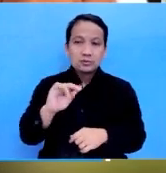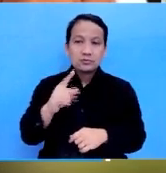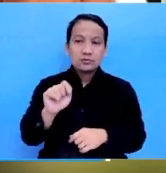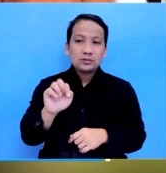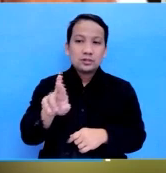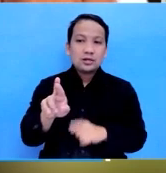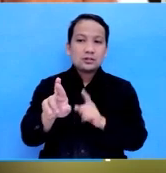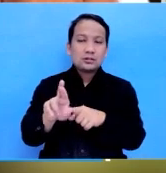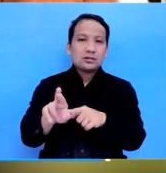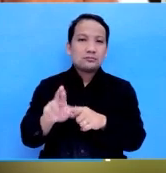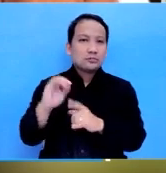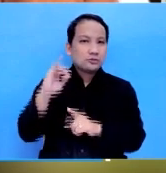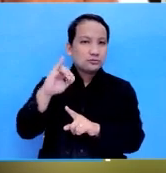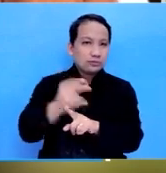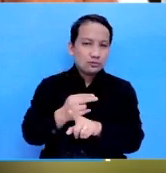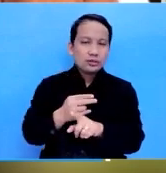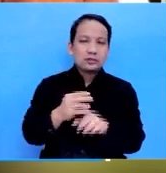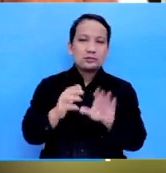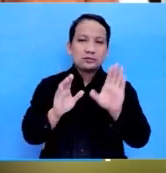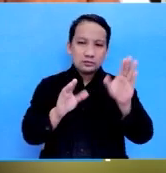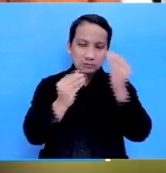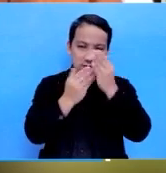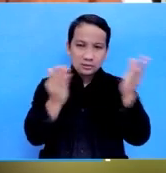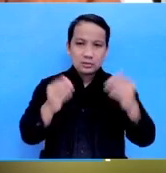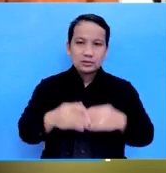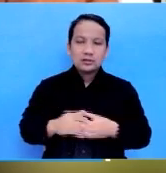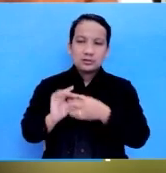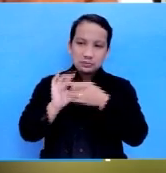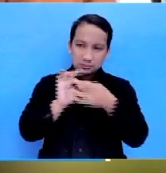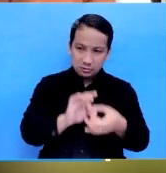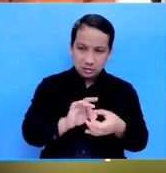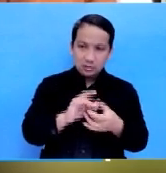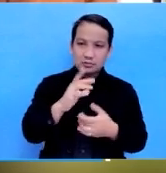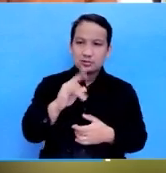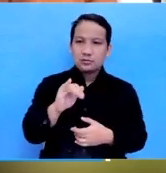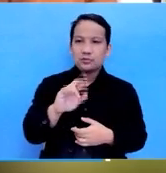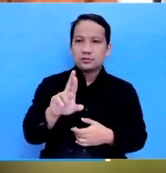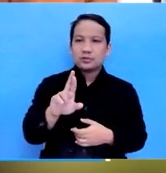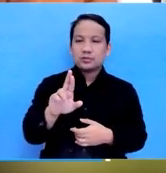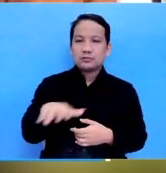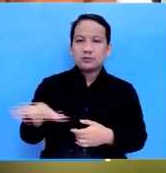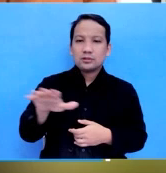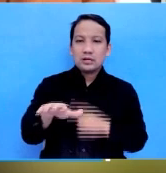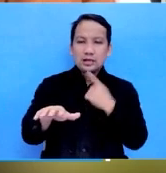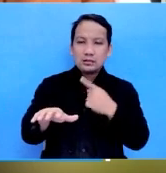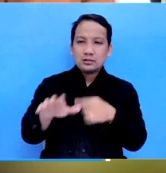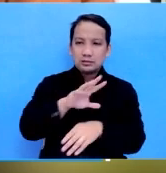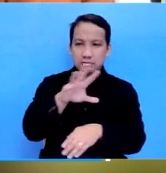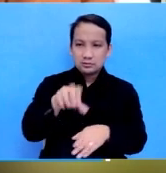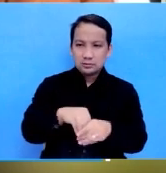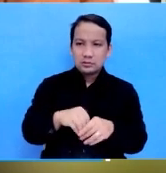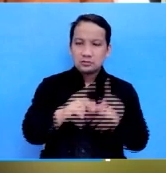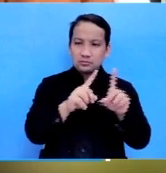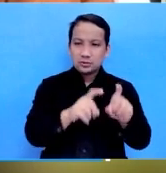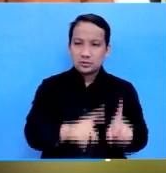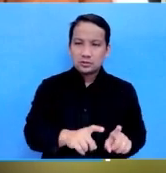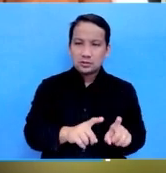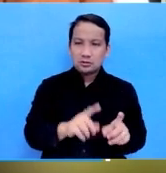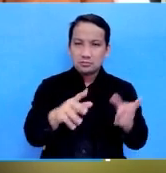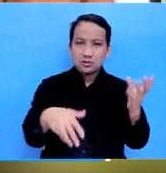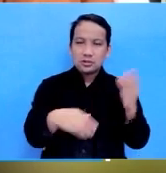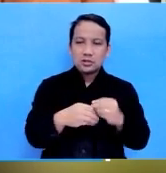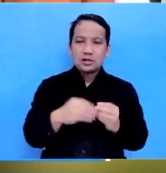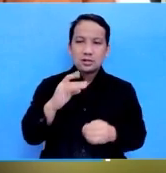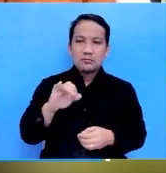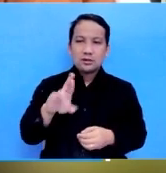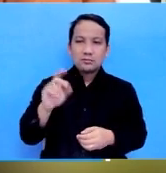DOTR nung January. Pero during that time, na nag-conduct yung DOTR ng random antigen testing sa